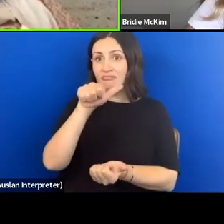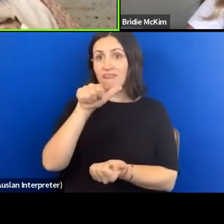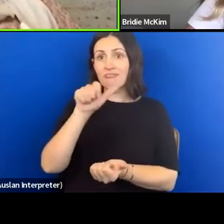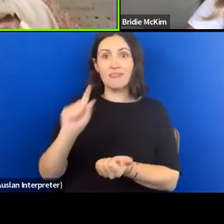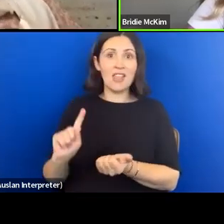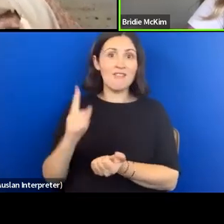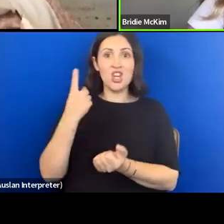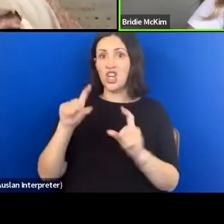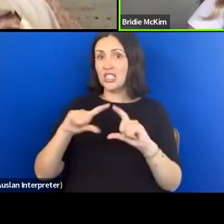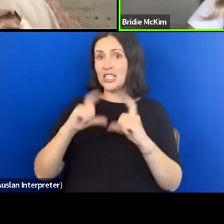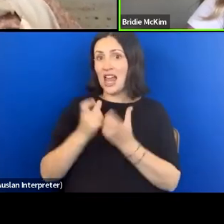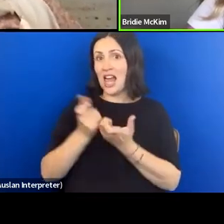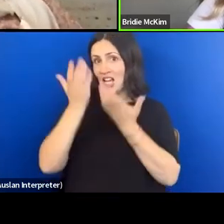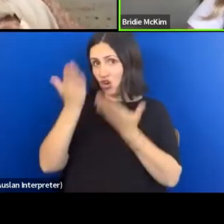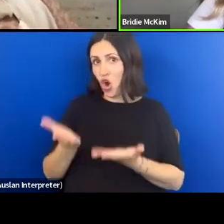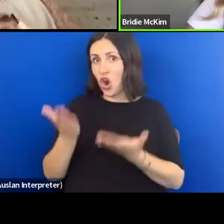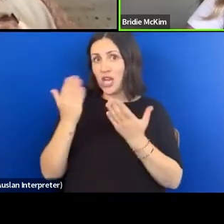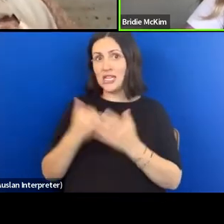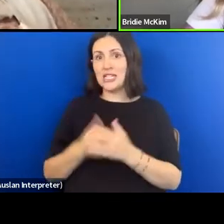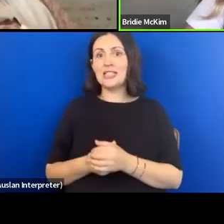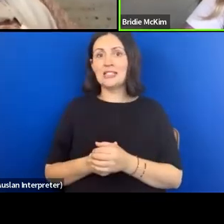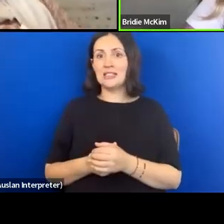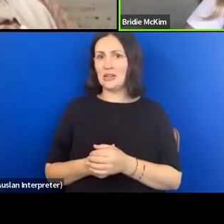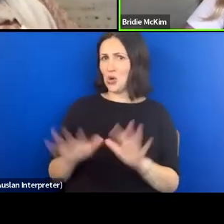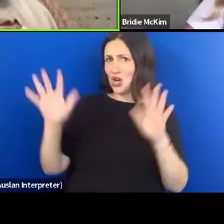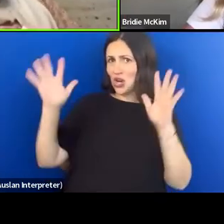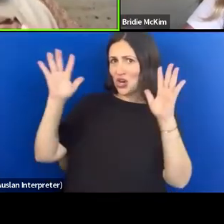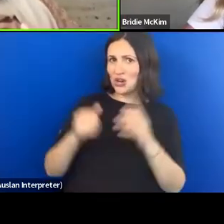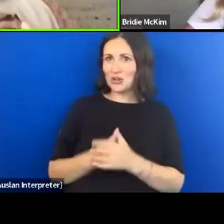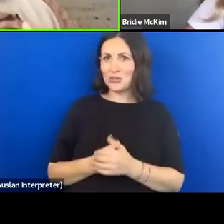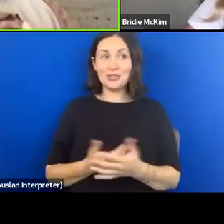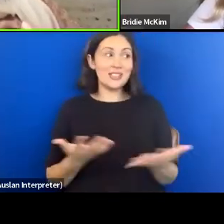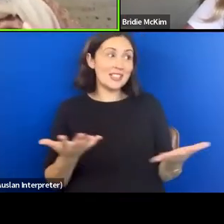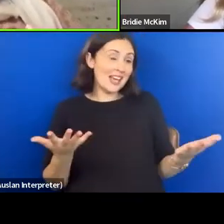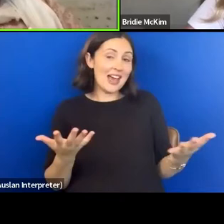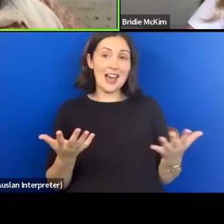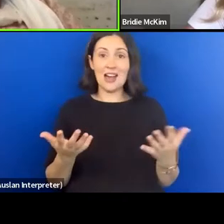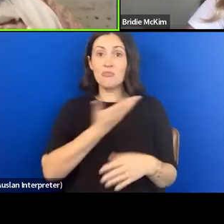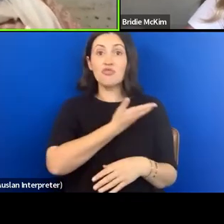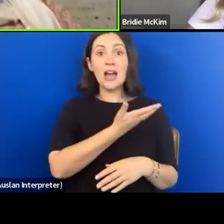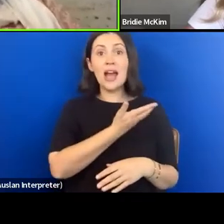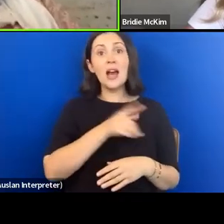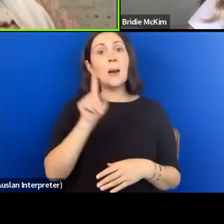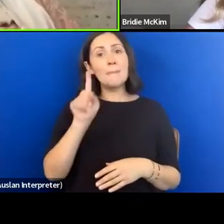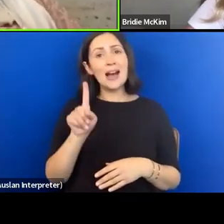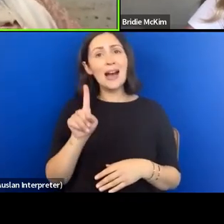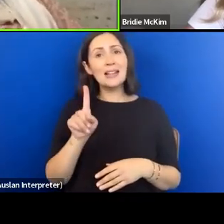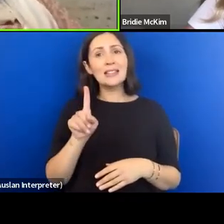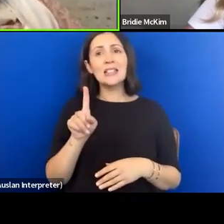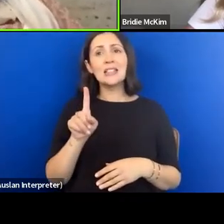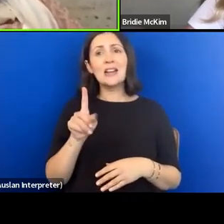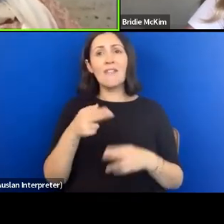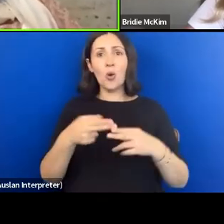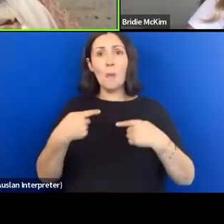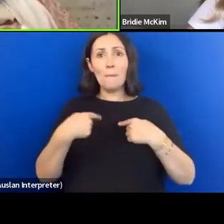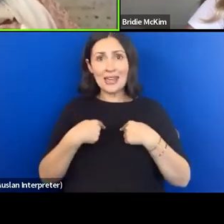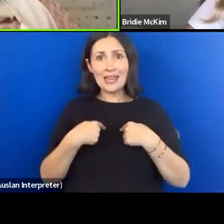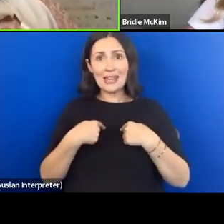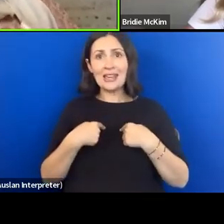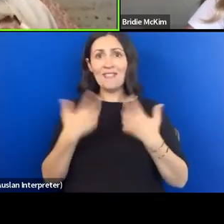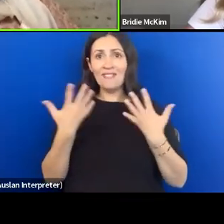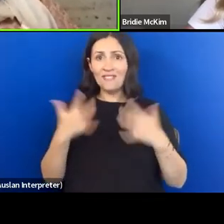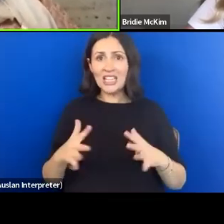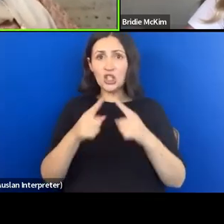that. Woo! But yeah, but the thing about achieving first class